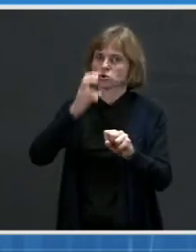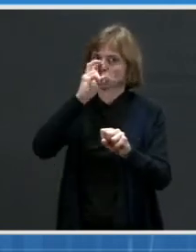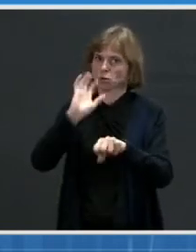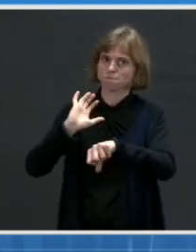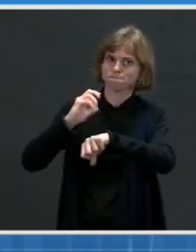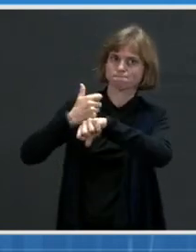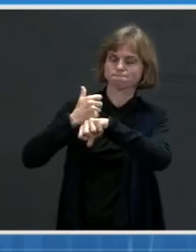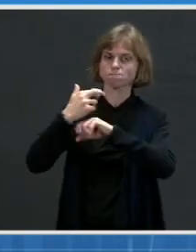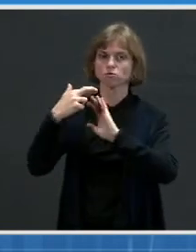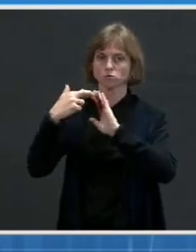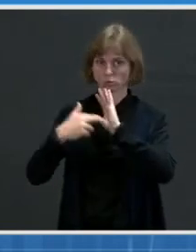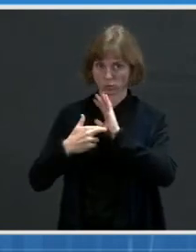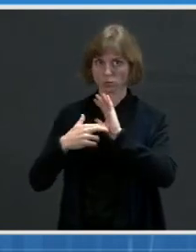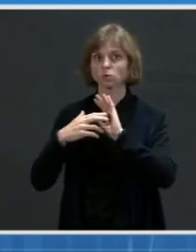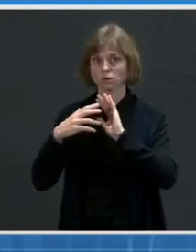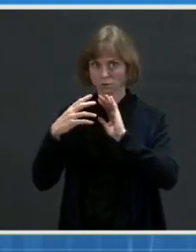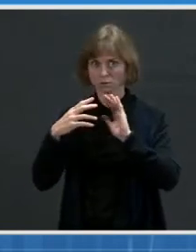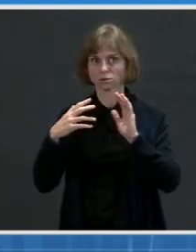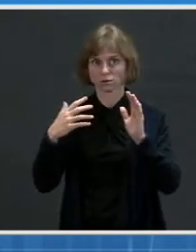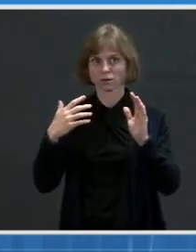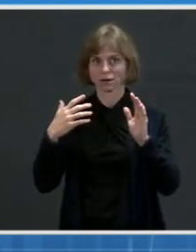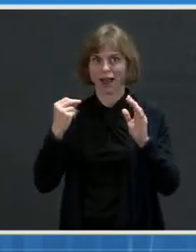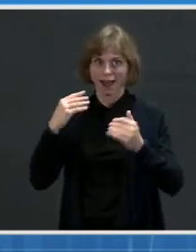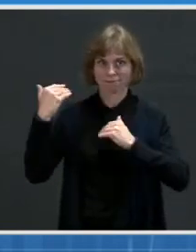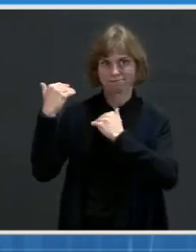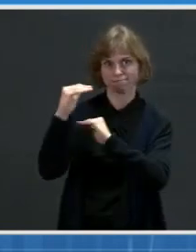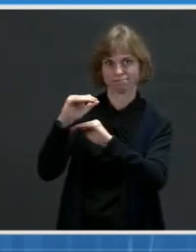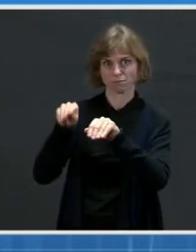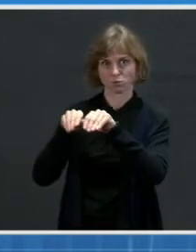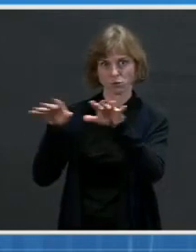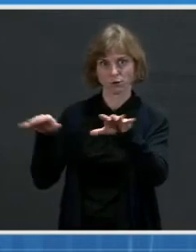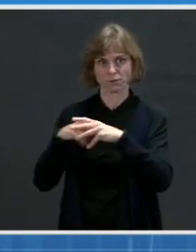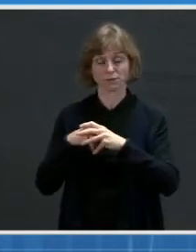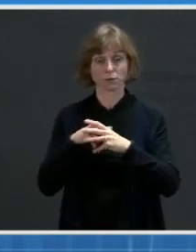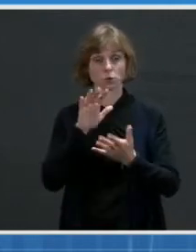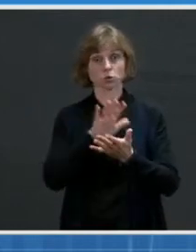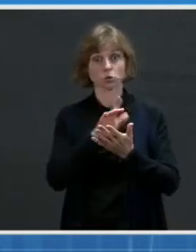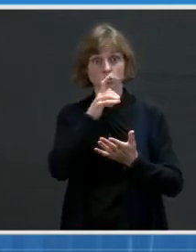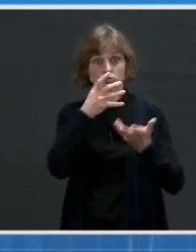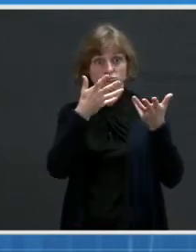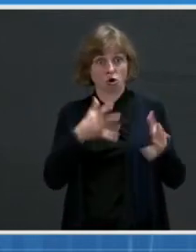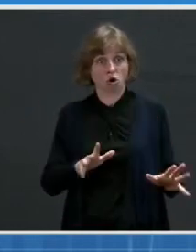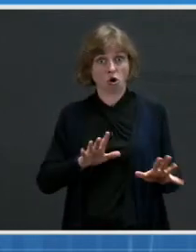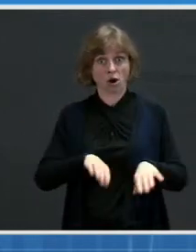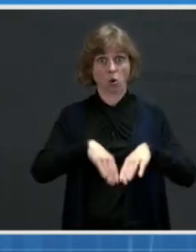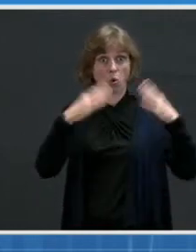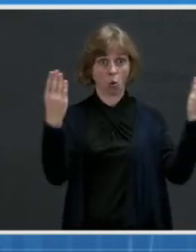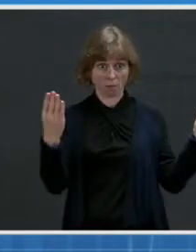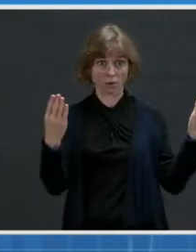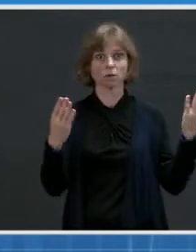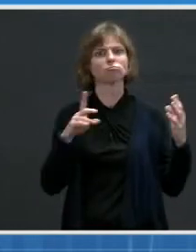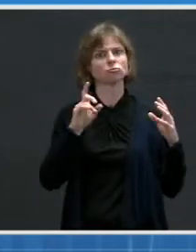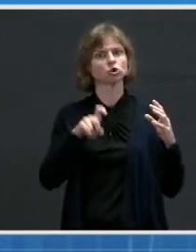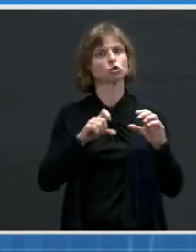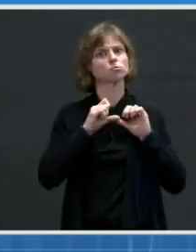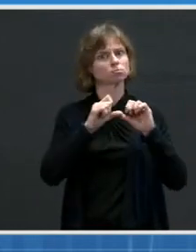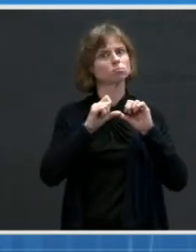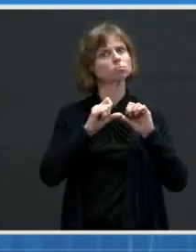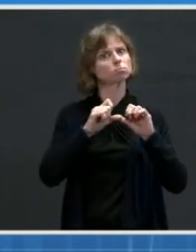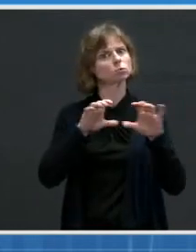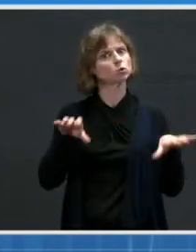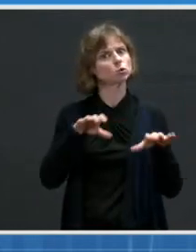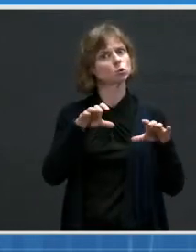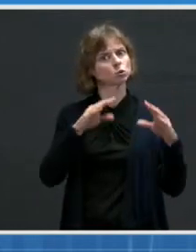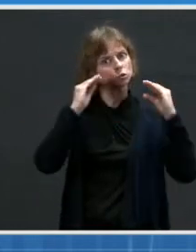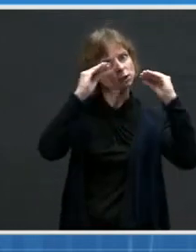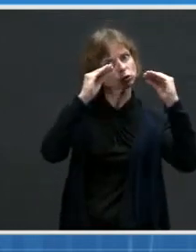mitigation measures and have few cases. Schools that are already open should continue to provide in-person instruction as long as cases